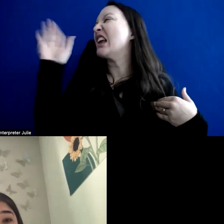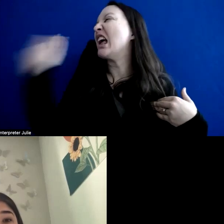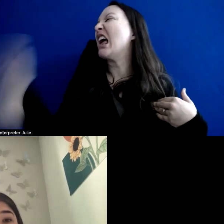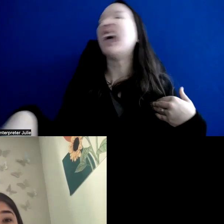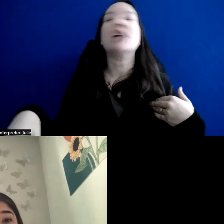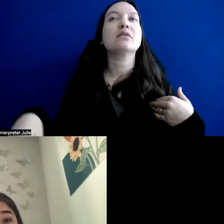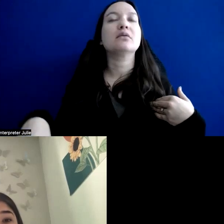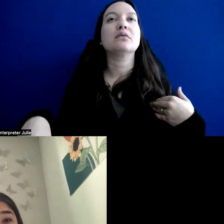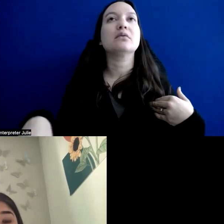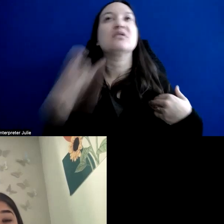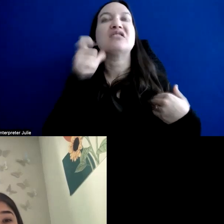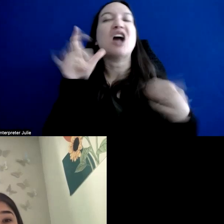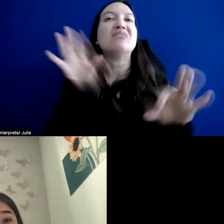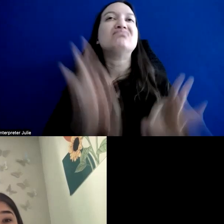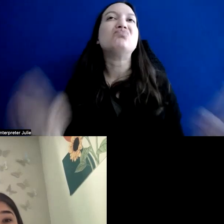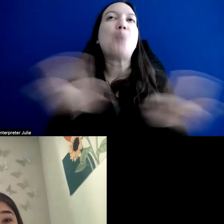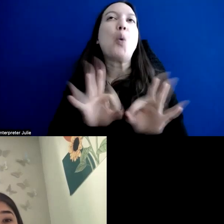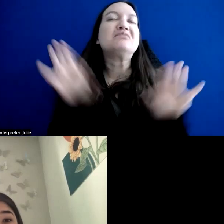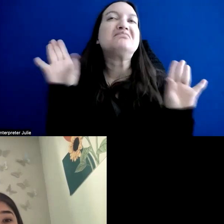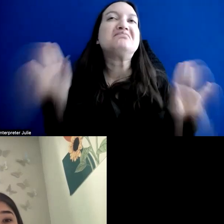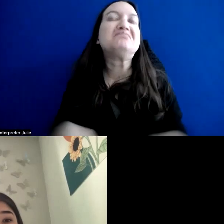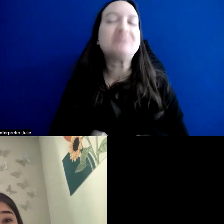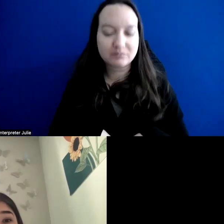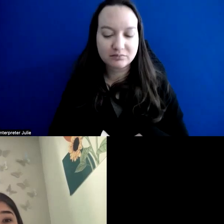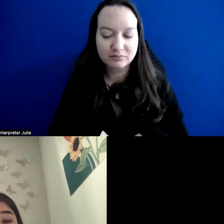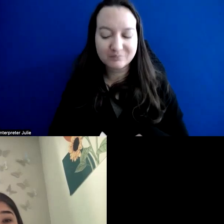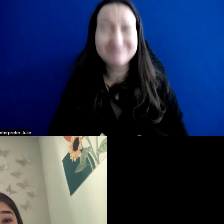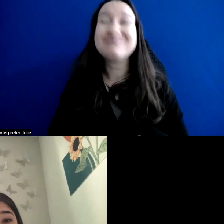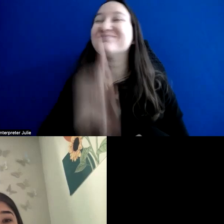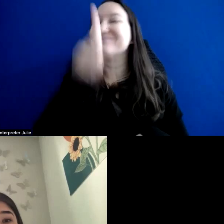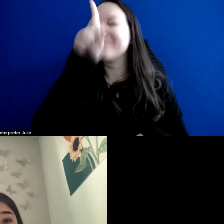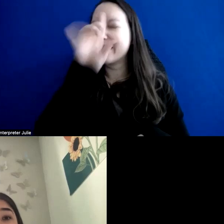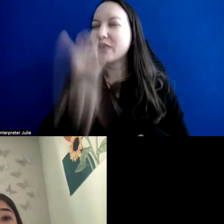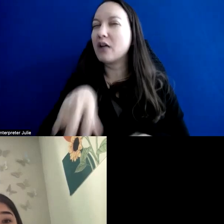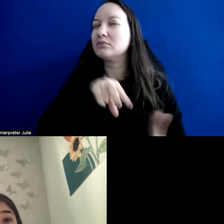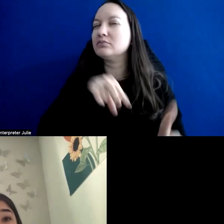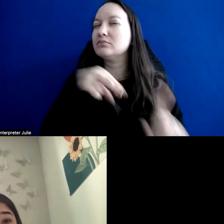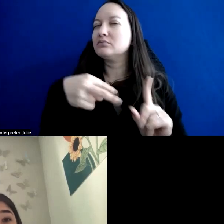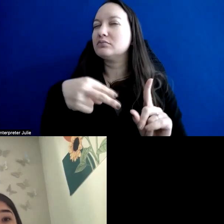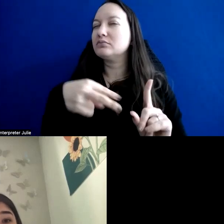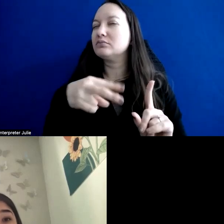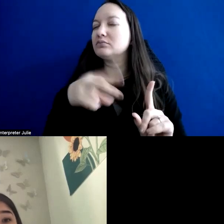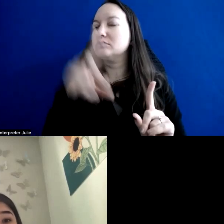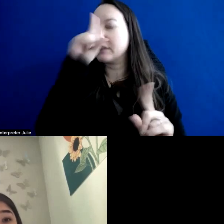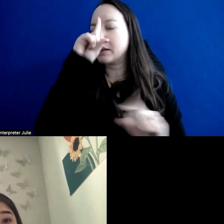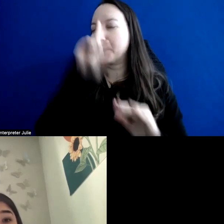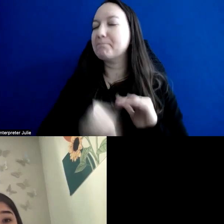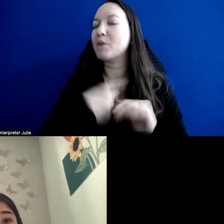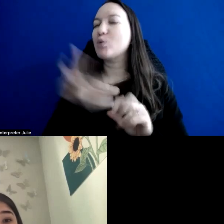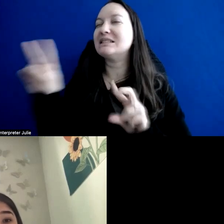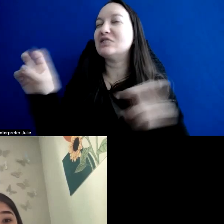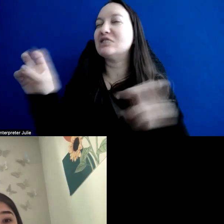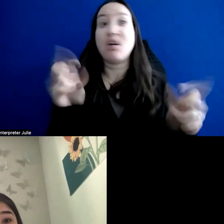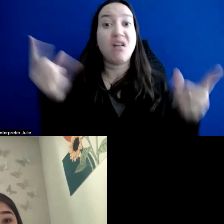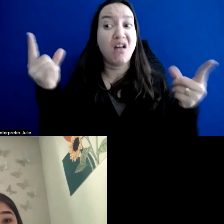longer figured. And I think that's the dimension that I would invite you to think about as an issue.